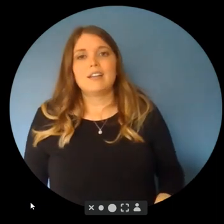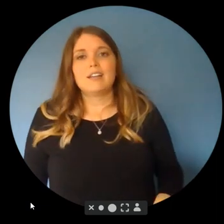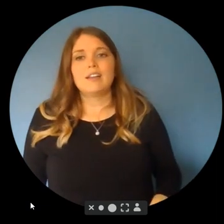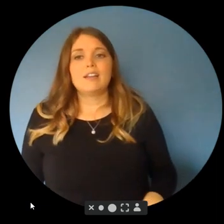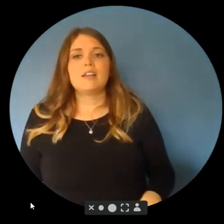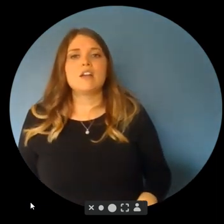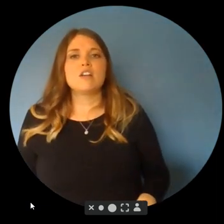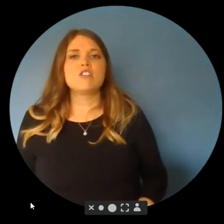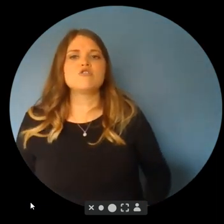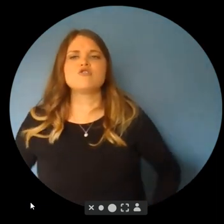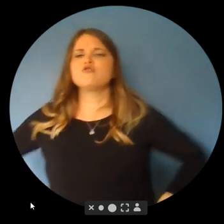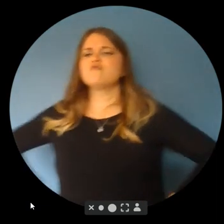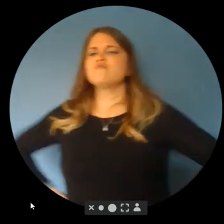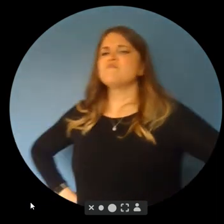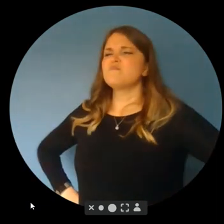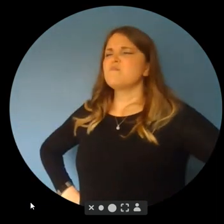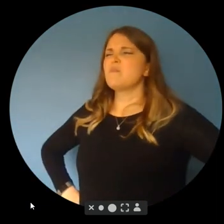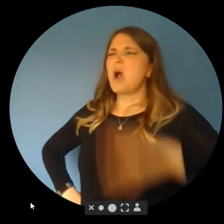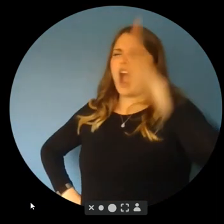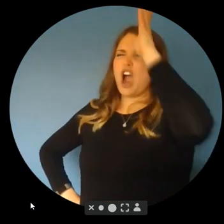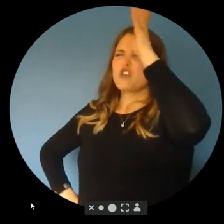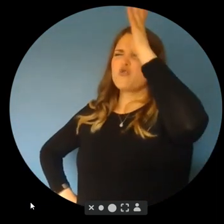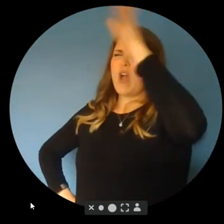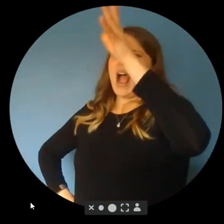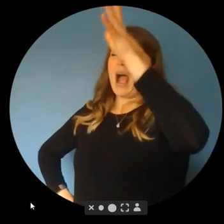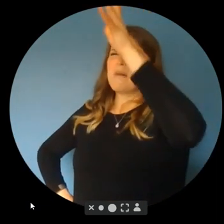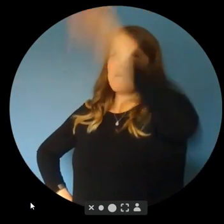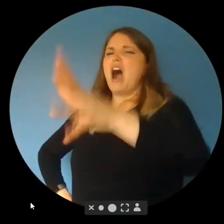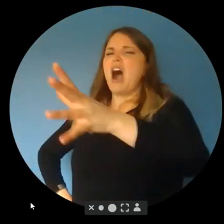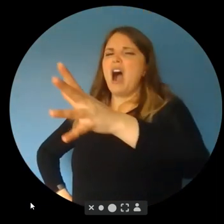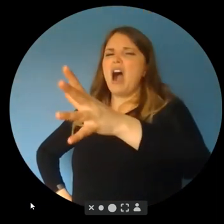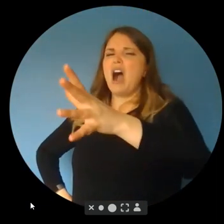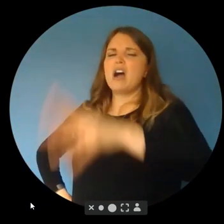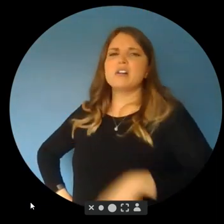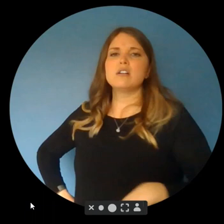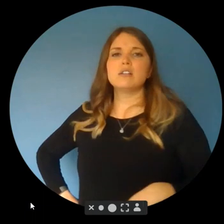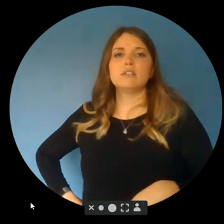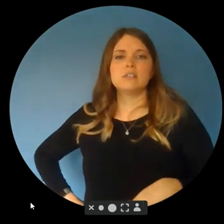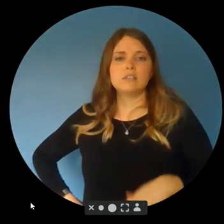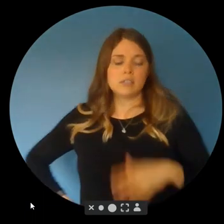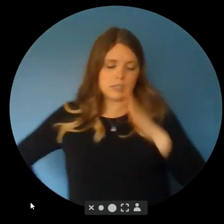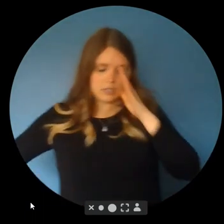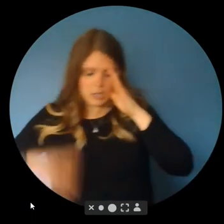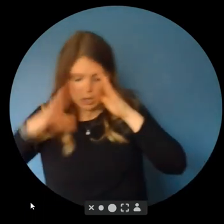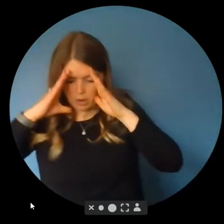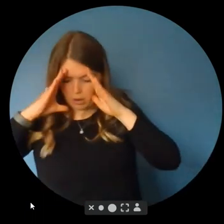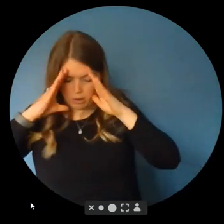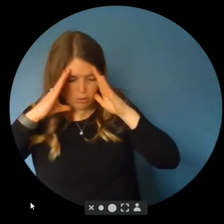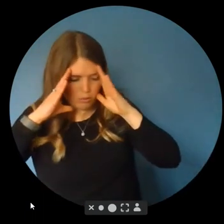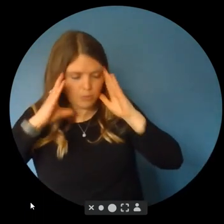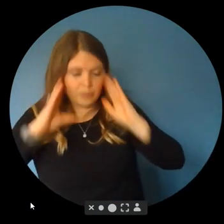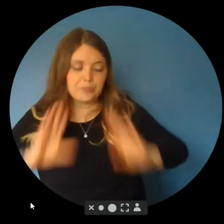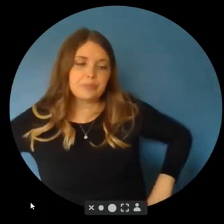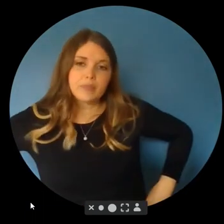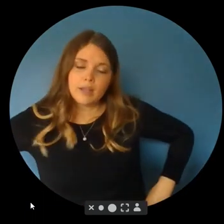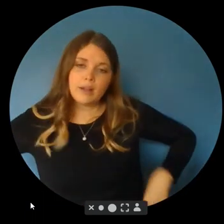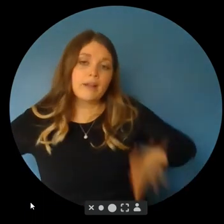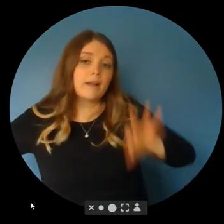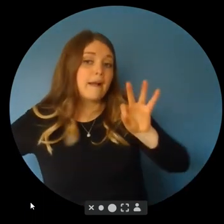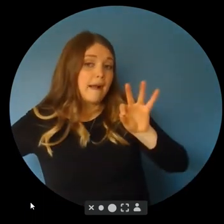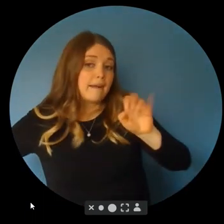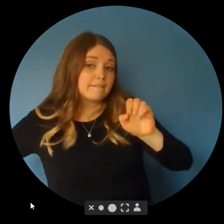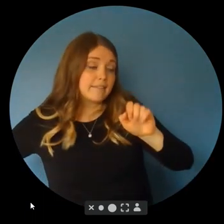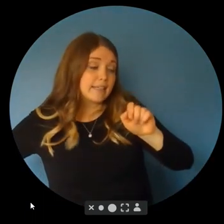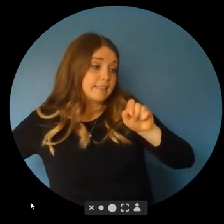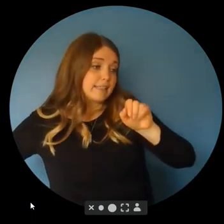Grandpa, yelled Felix. Uh-oh, Grandpa shook his head. Felix, you just dipped from